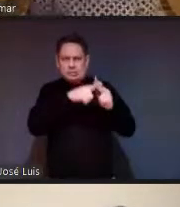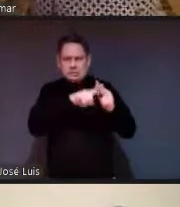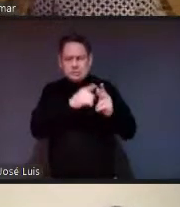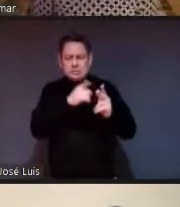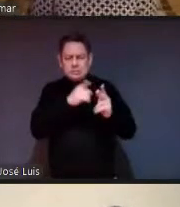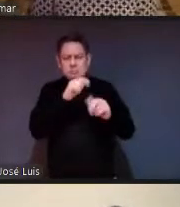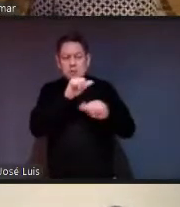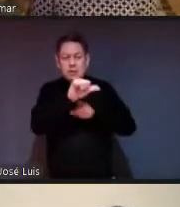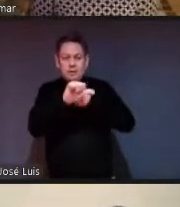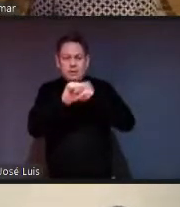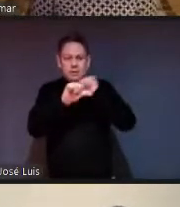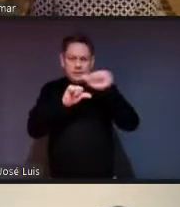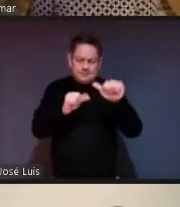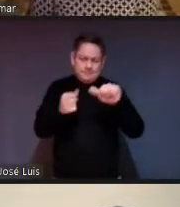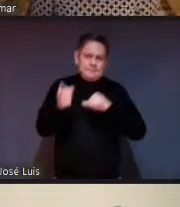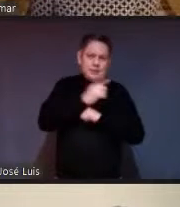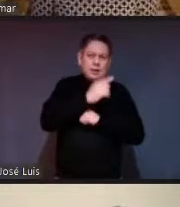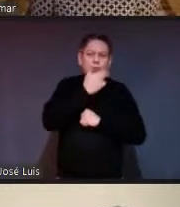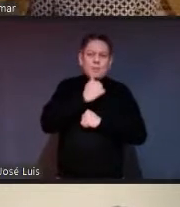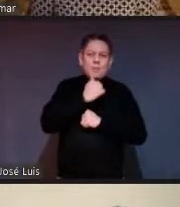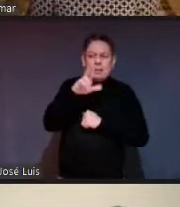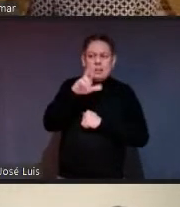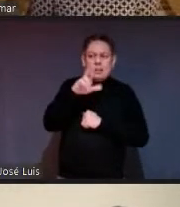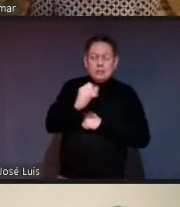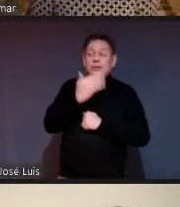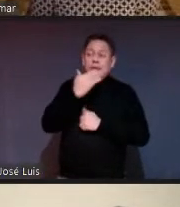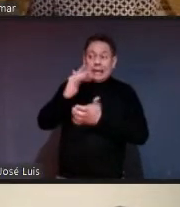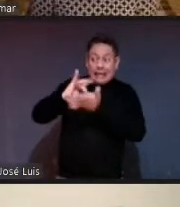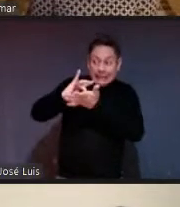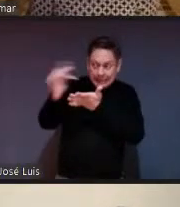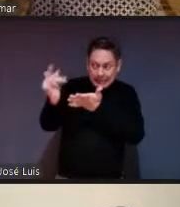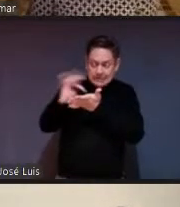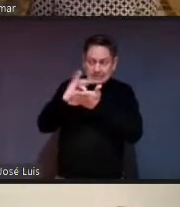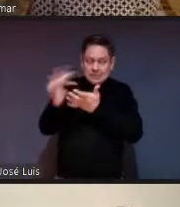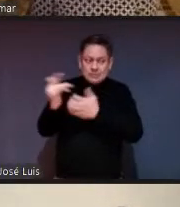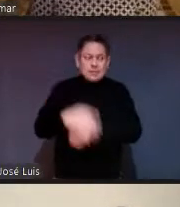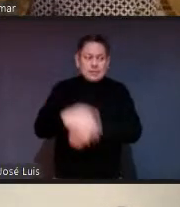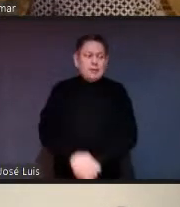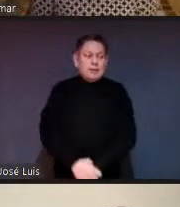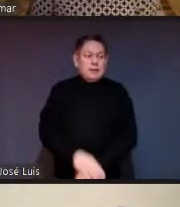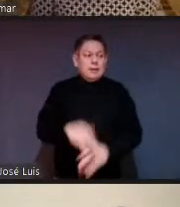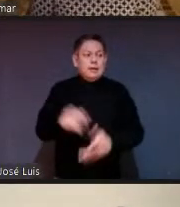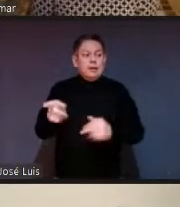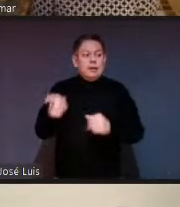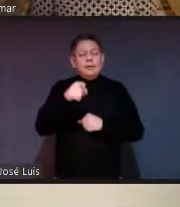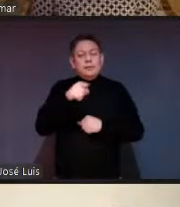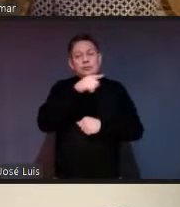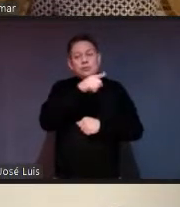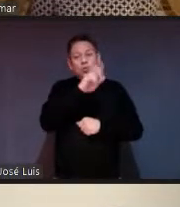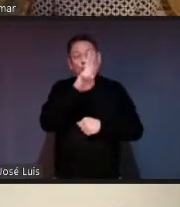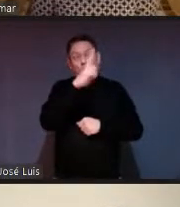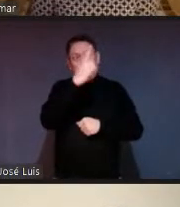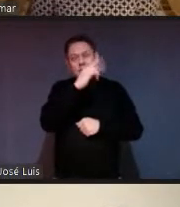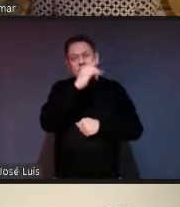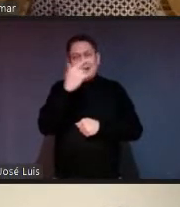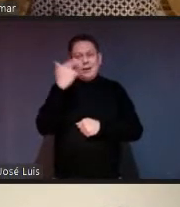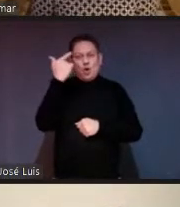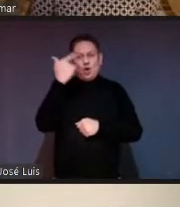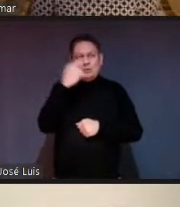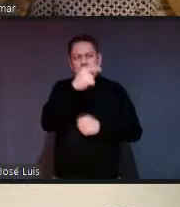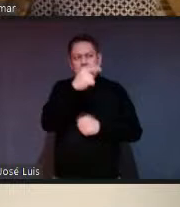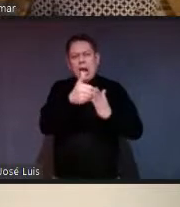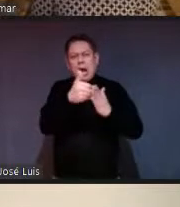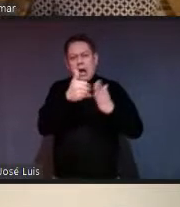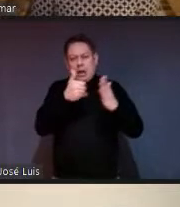Of course, Alejandro, many thanks. Before giving the floor and the screen to our colleagues